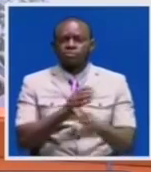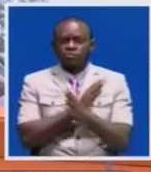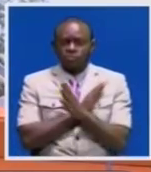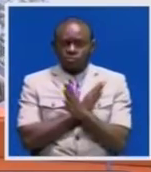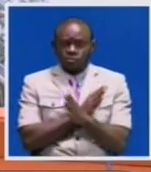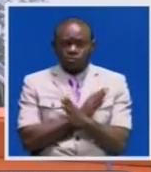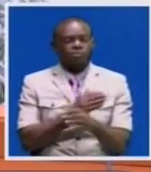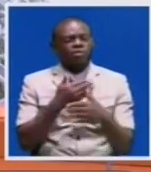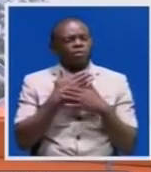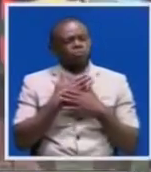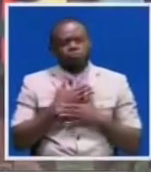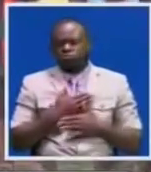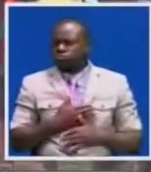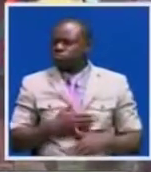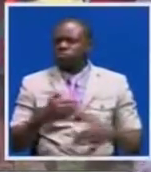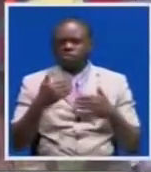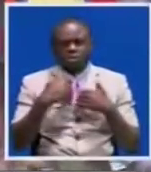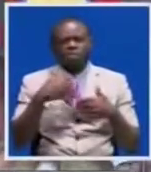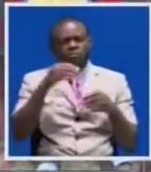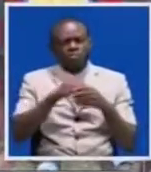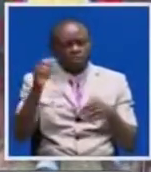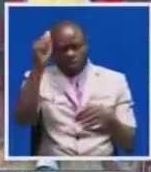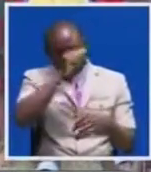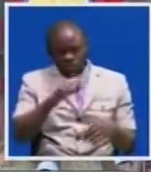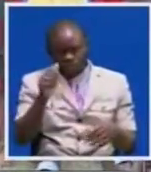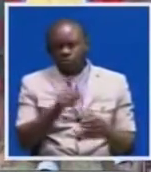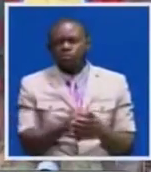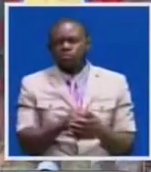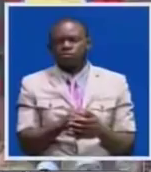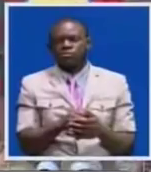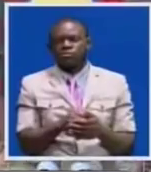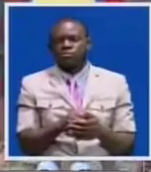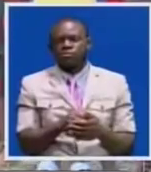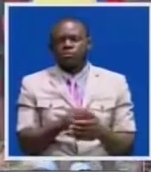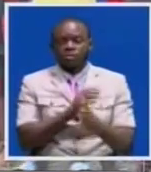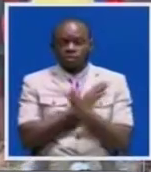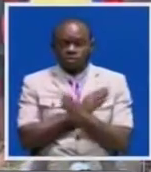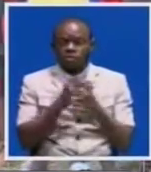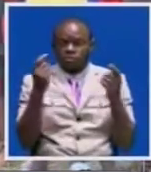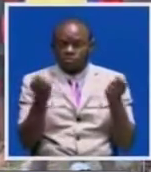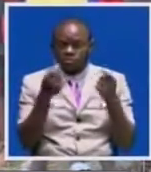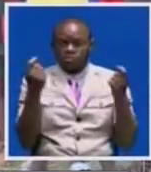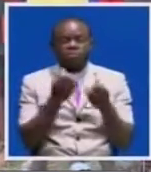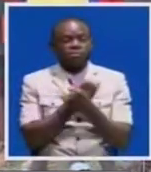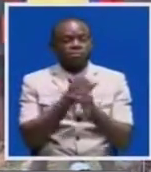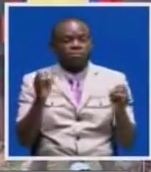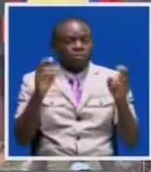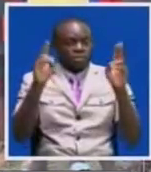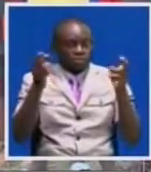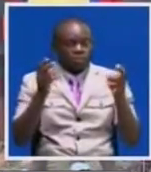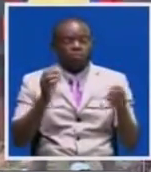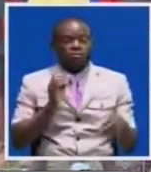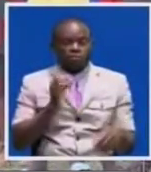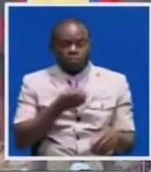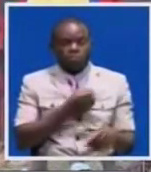peace in the region and beyond. Zambia's 55th independence anniversary is being celebrated under the theme, Our